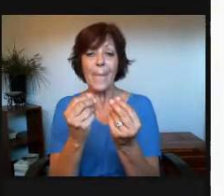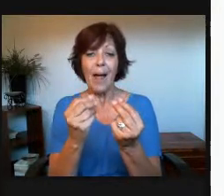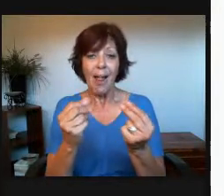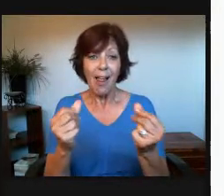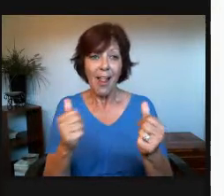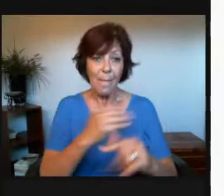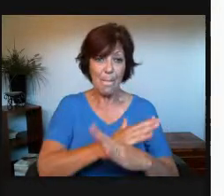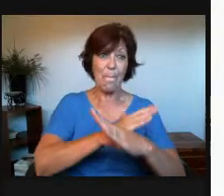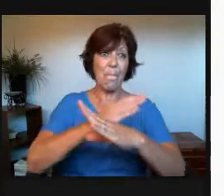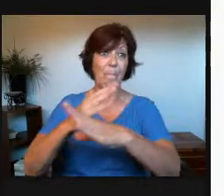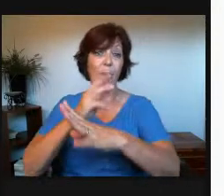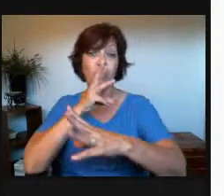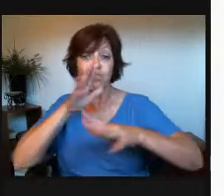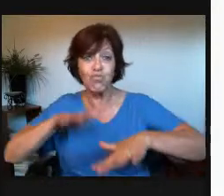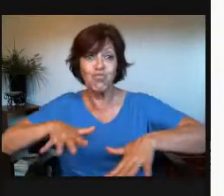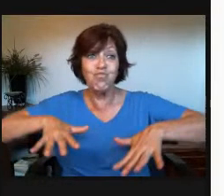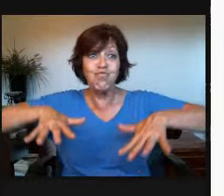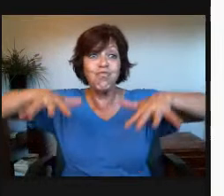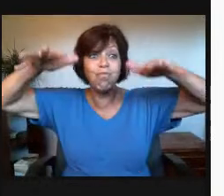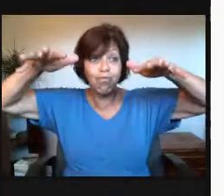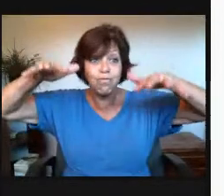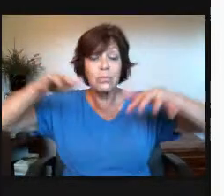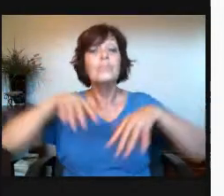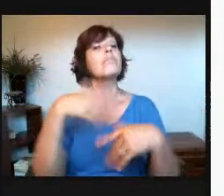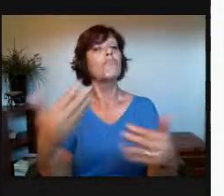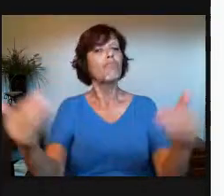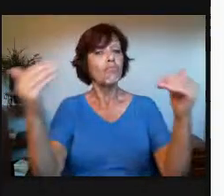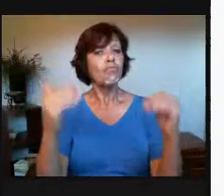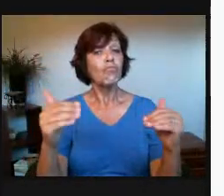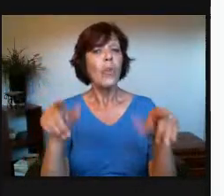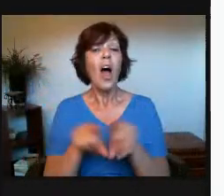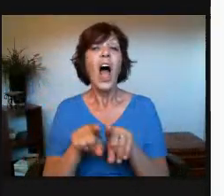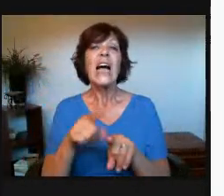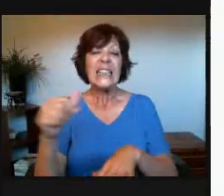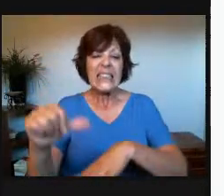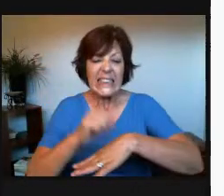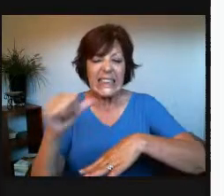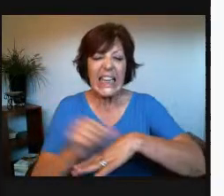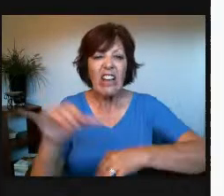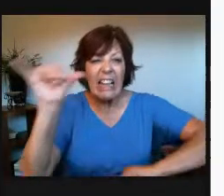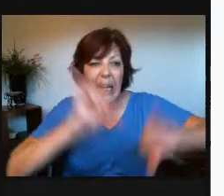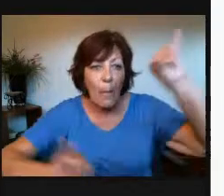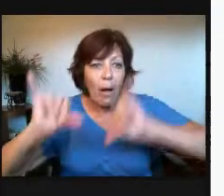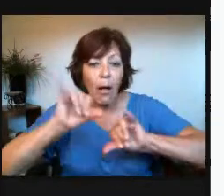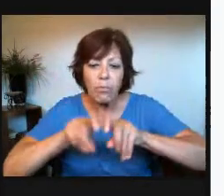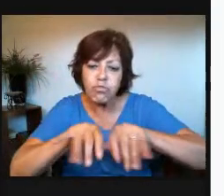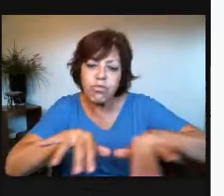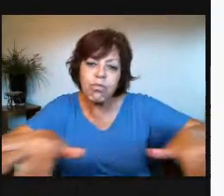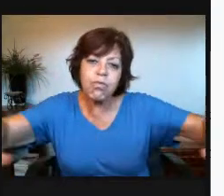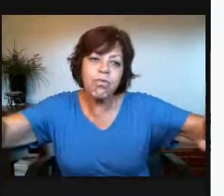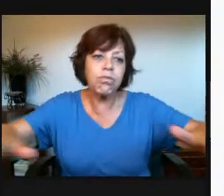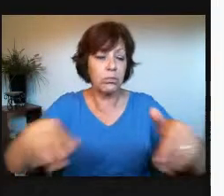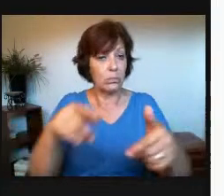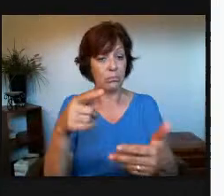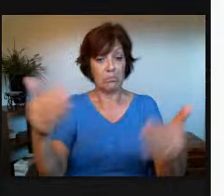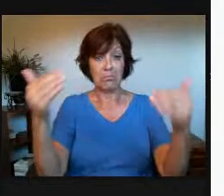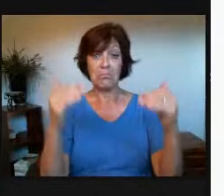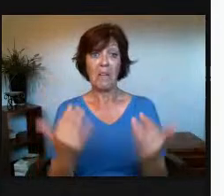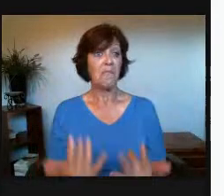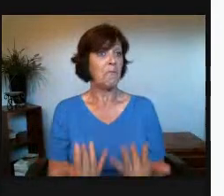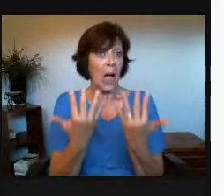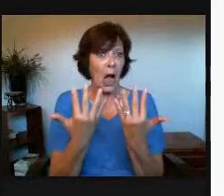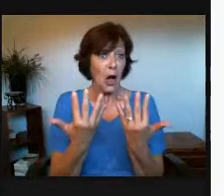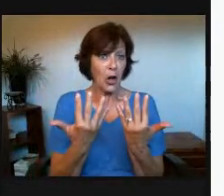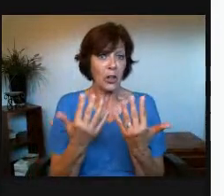melt. There may also be hazardous material spills. There may be fires. We may have